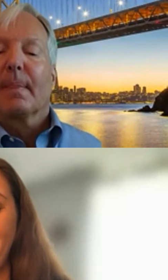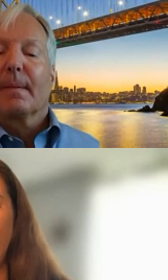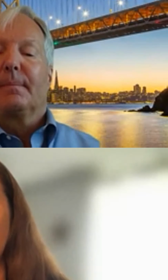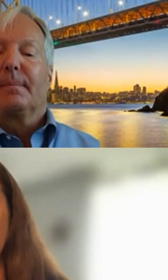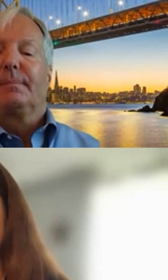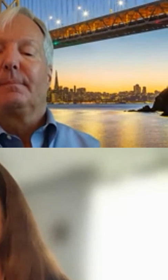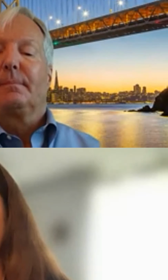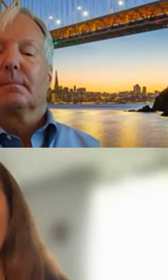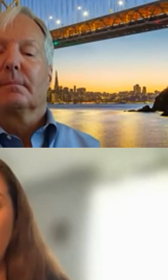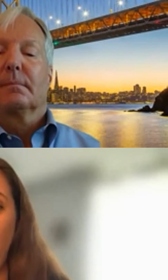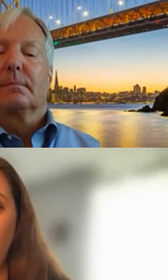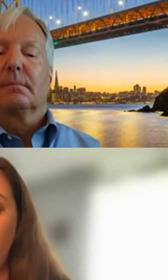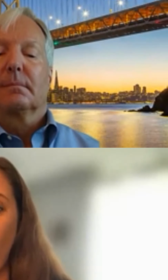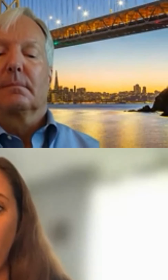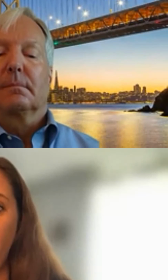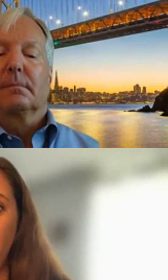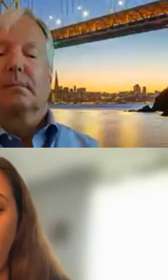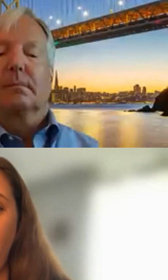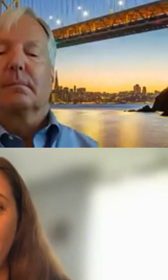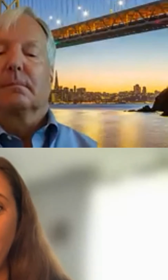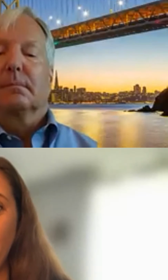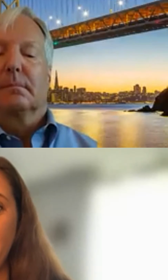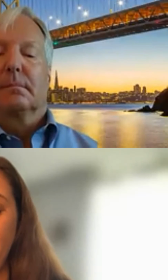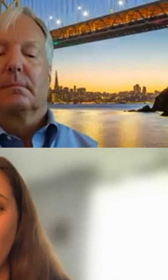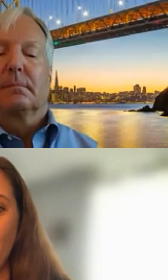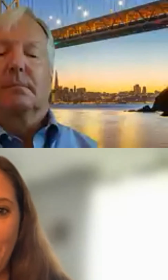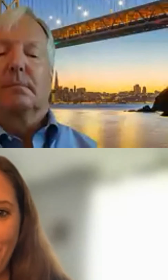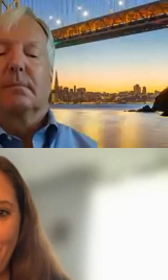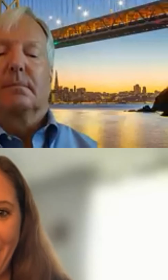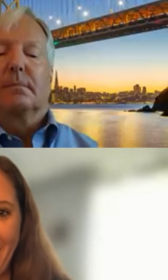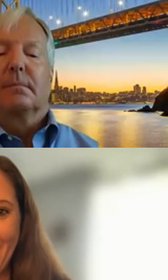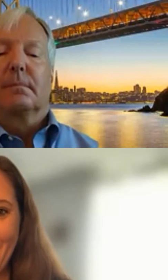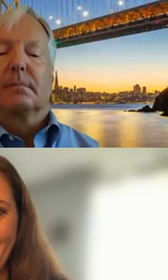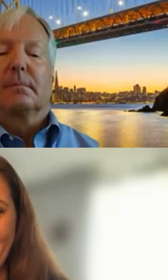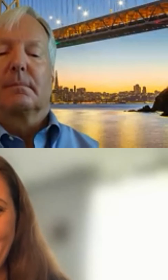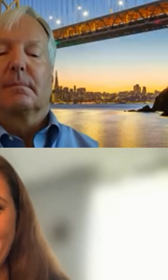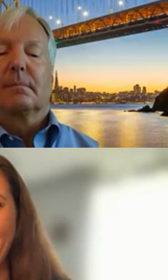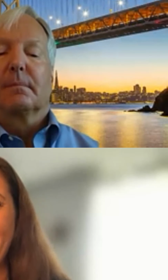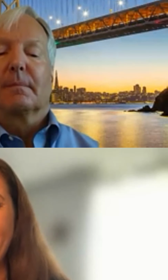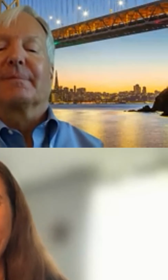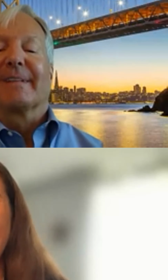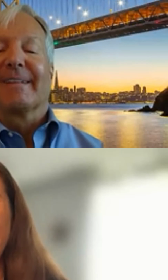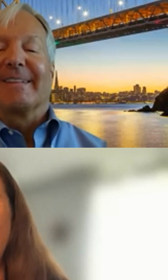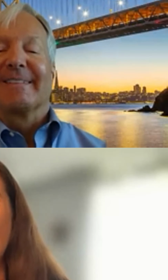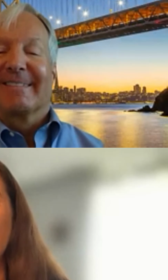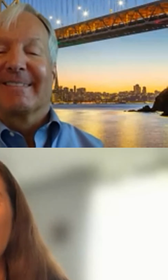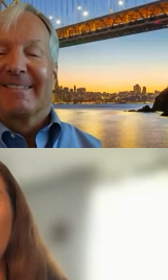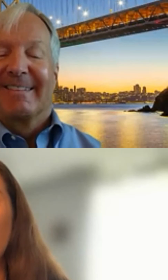that, huge plug for US Aging, which I'm still trying to get used to, so I apologize.